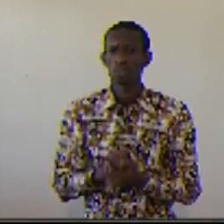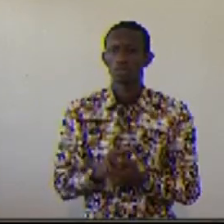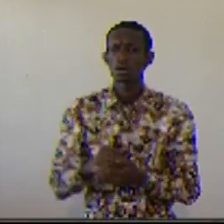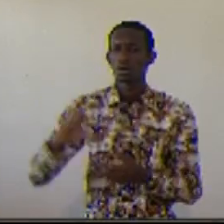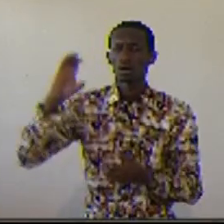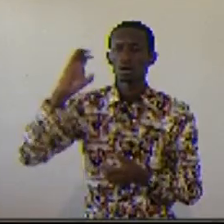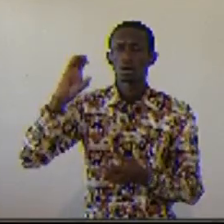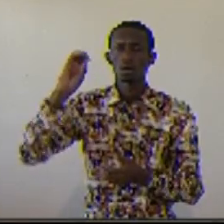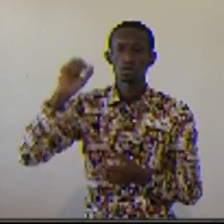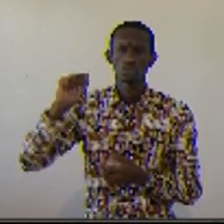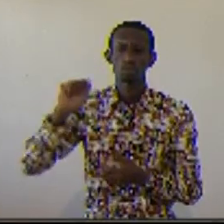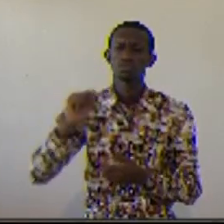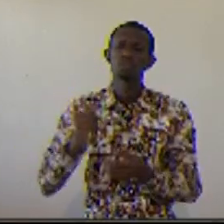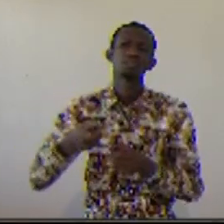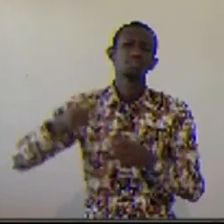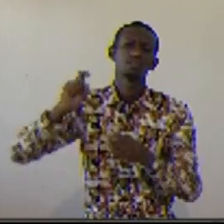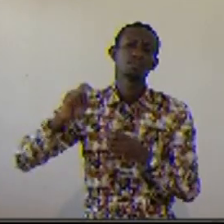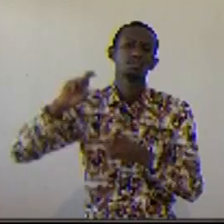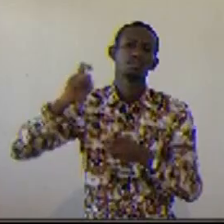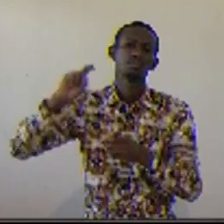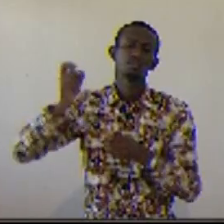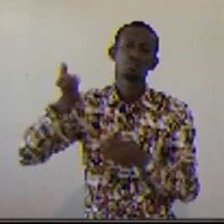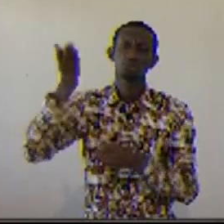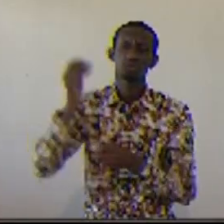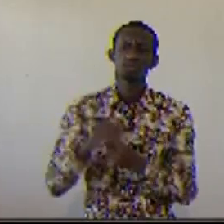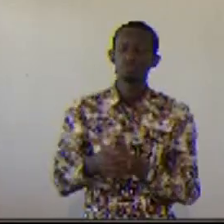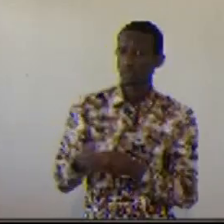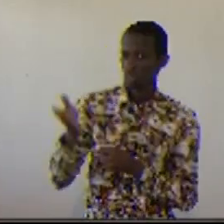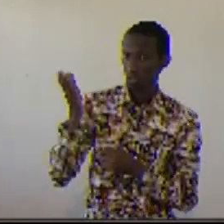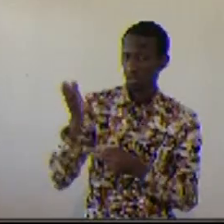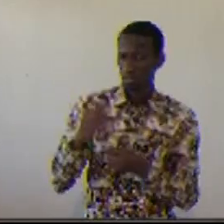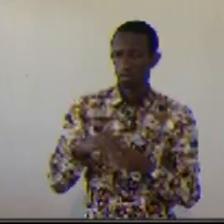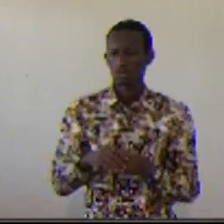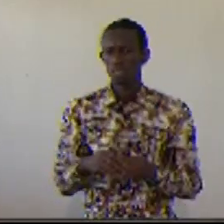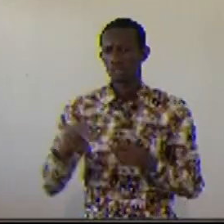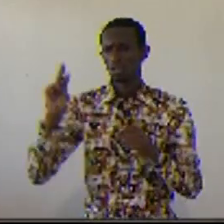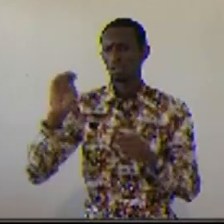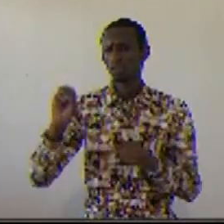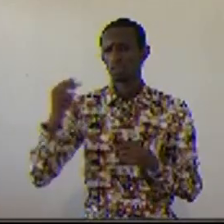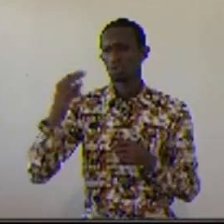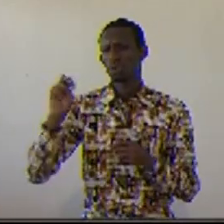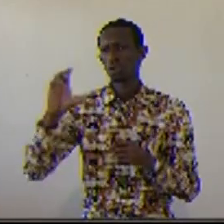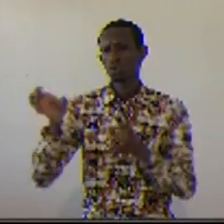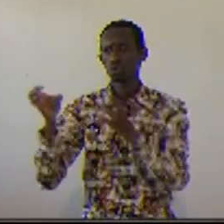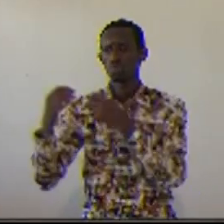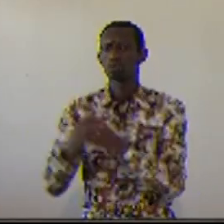this non-polar group reduces the solubility because that means the van der Waals